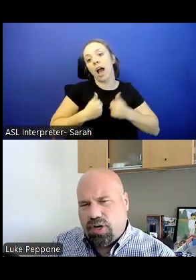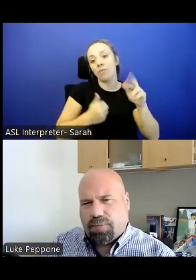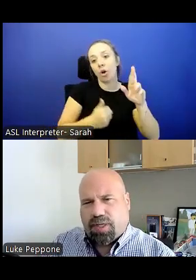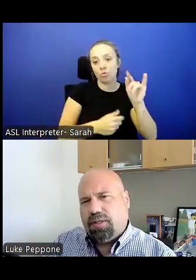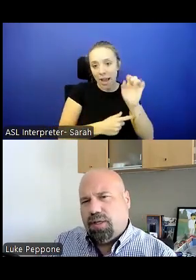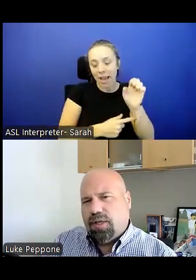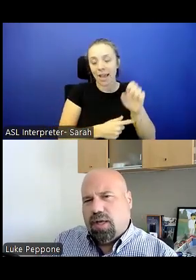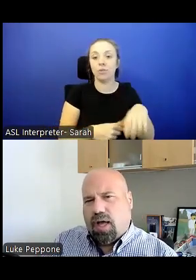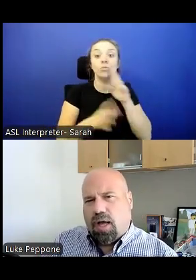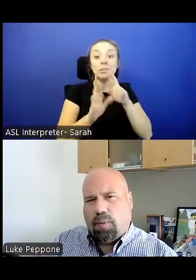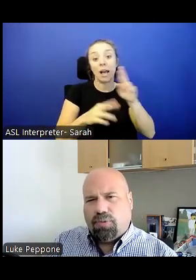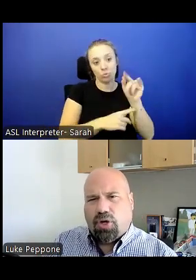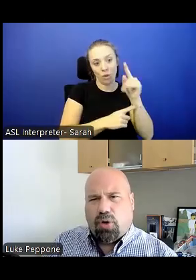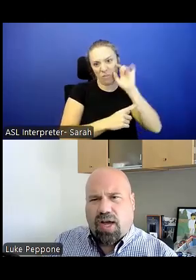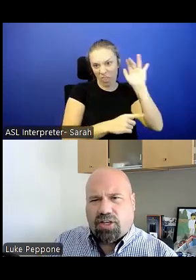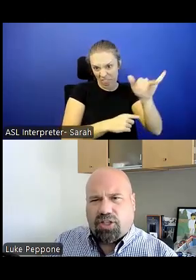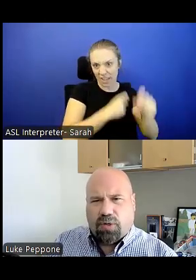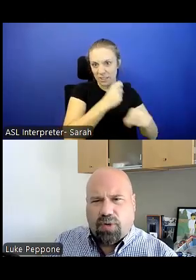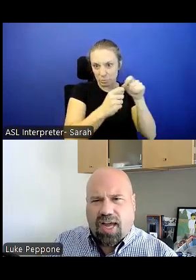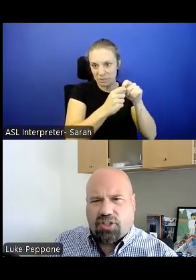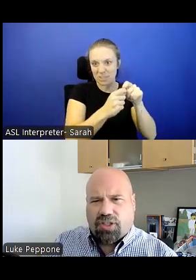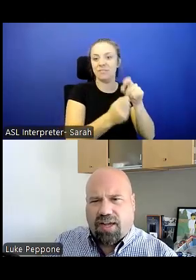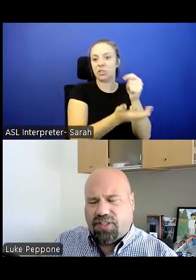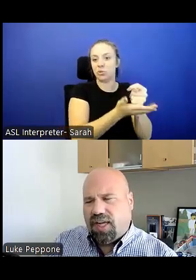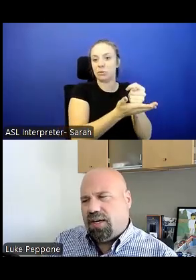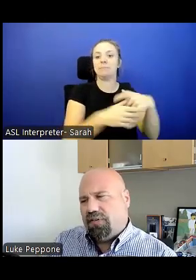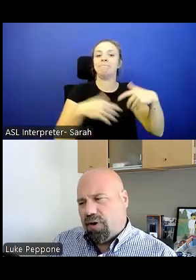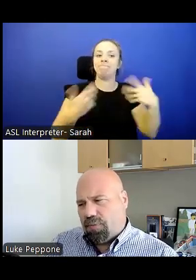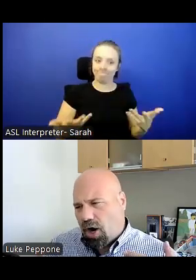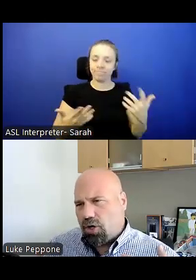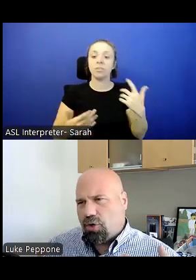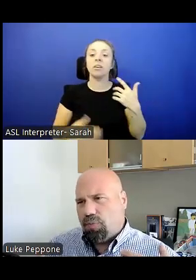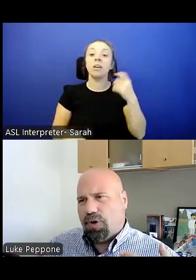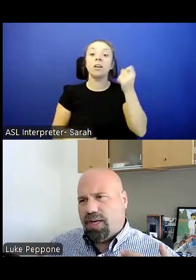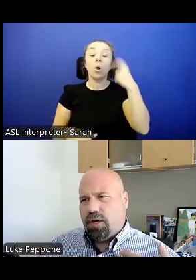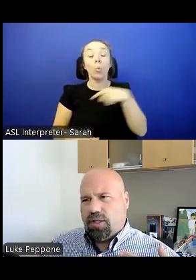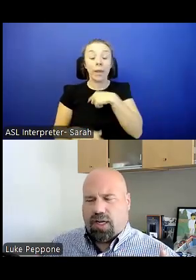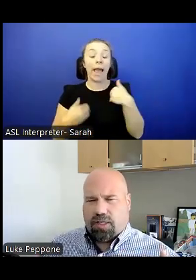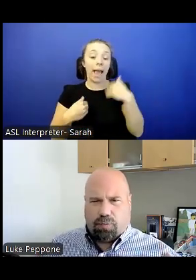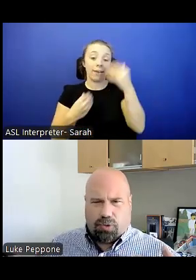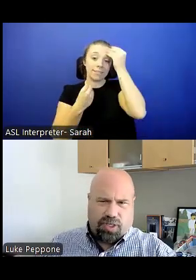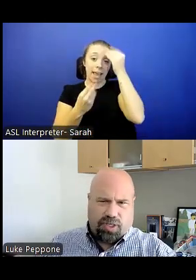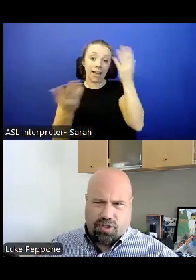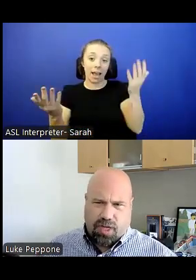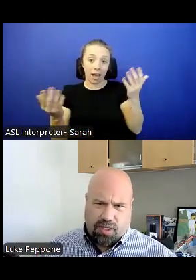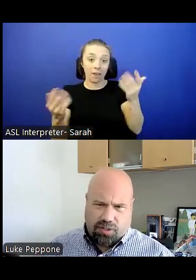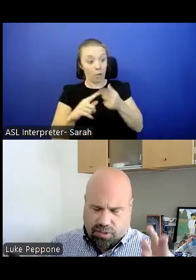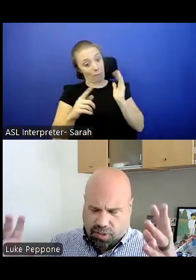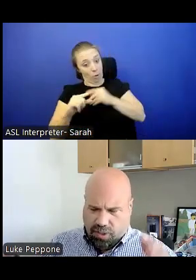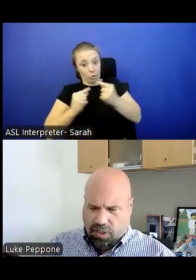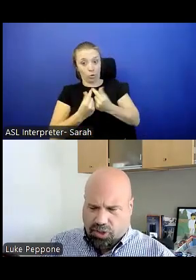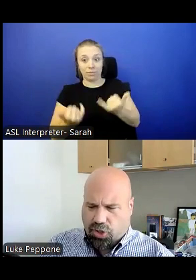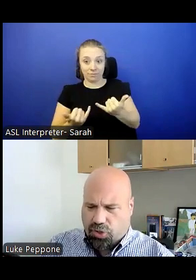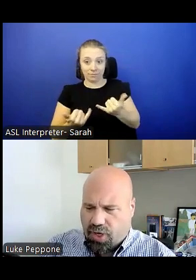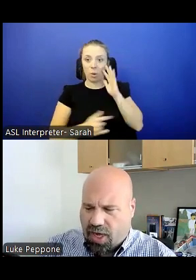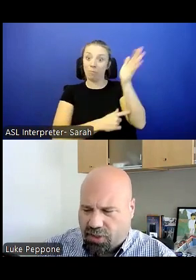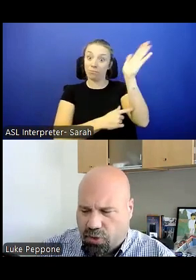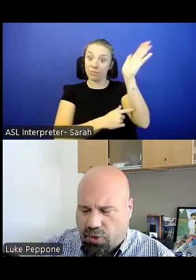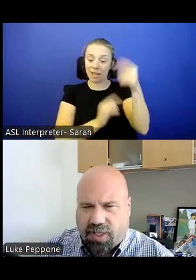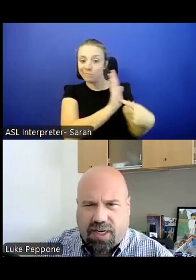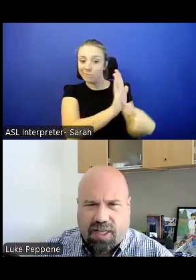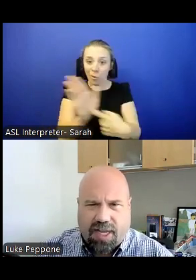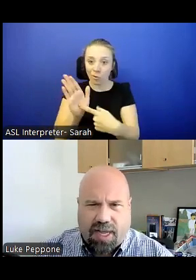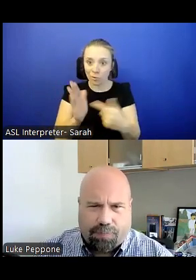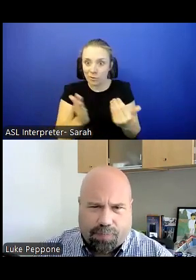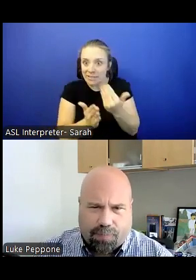to the treatment. So actually, we actually have data from our group right here that I'm going to present to you guys and show you guys the